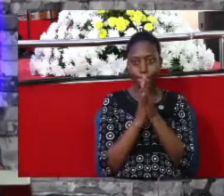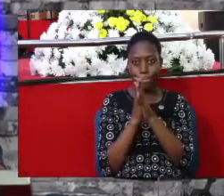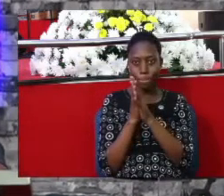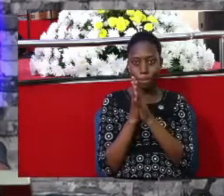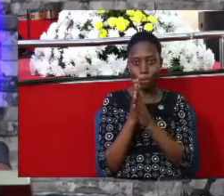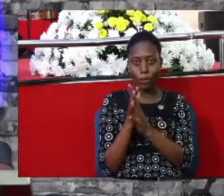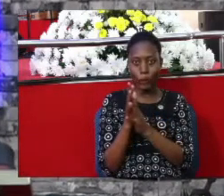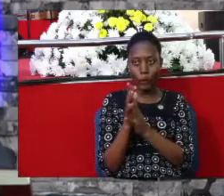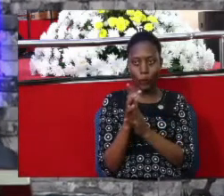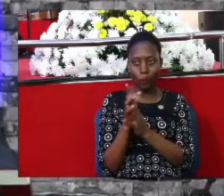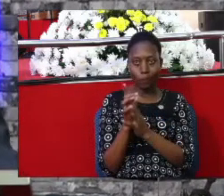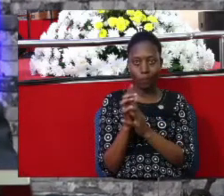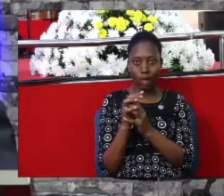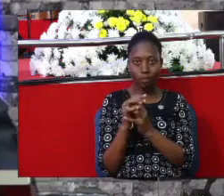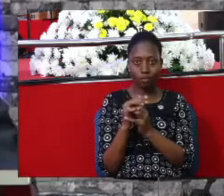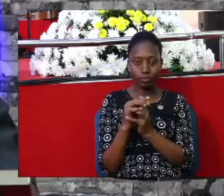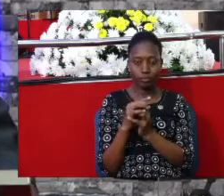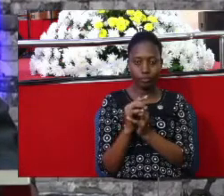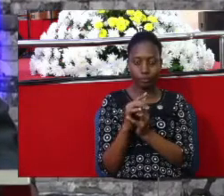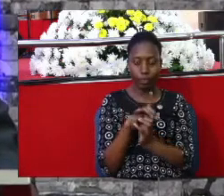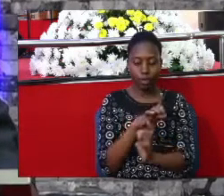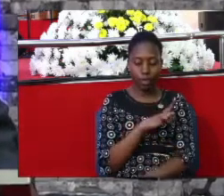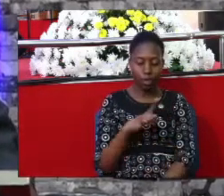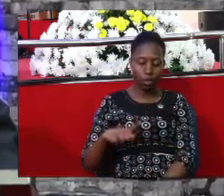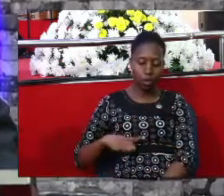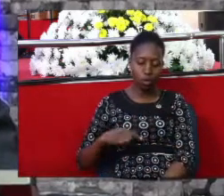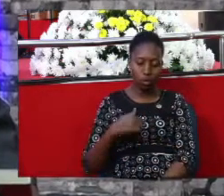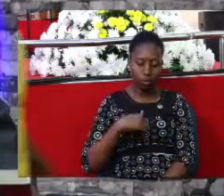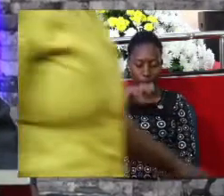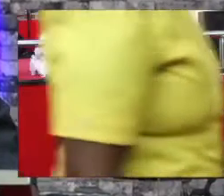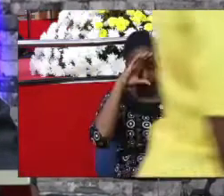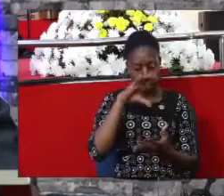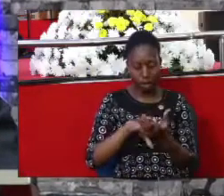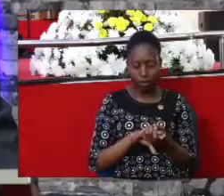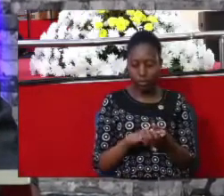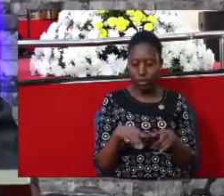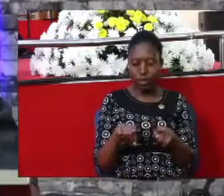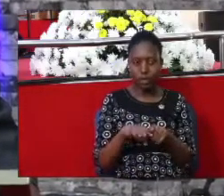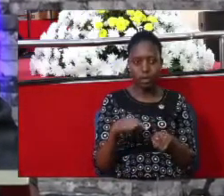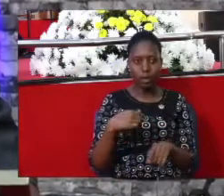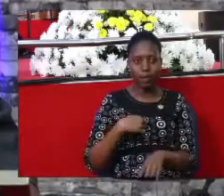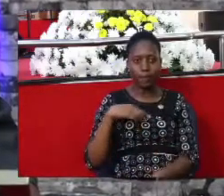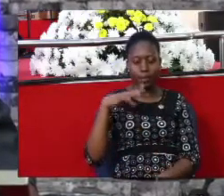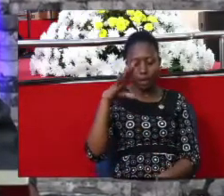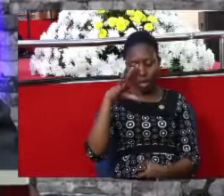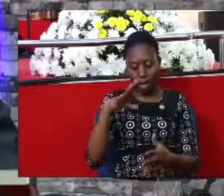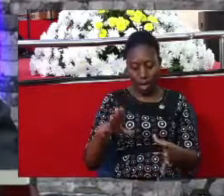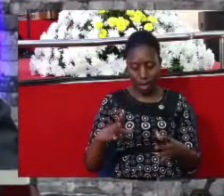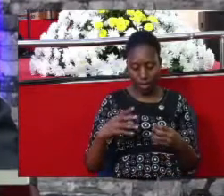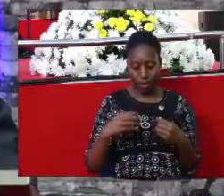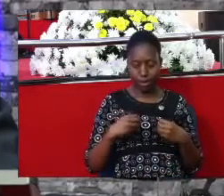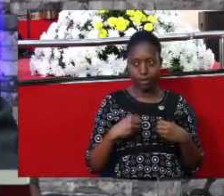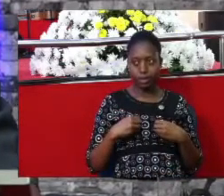Lord, I believe and I receive. I believe and I